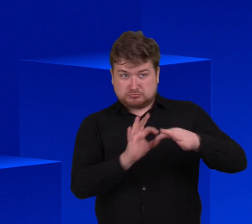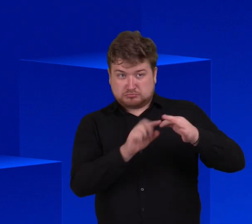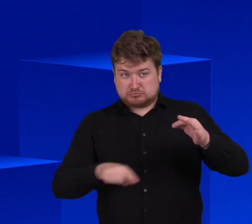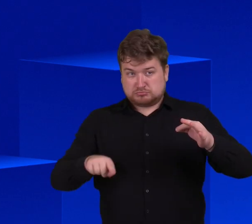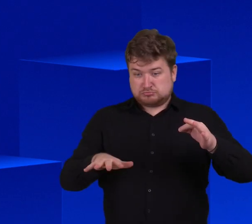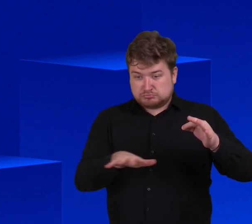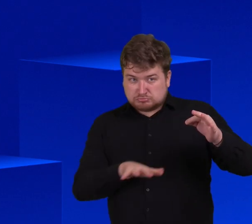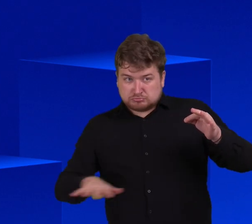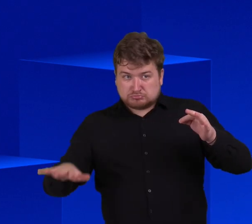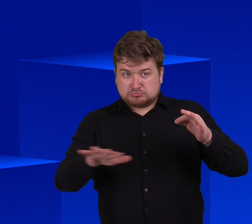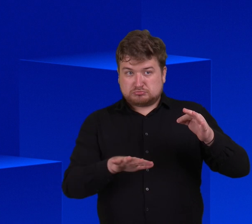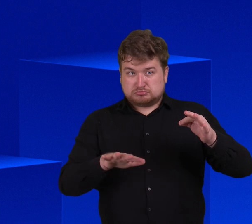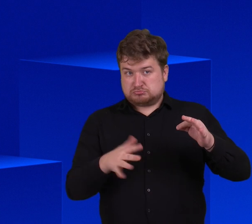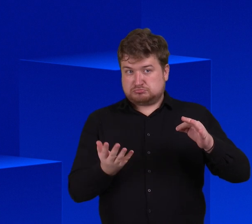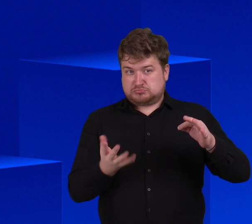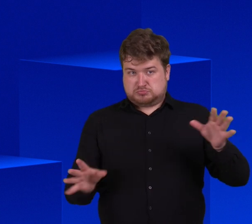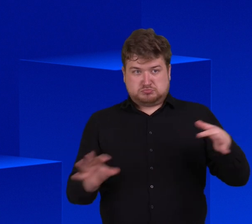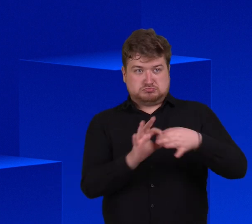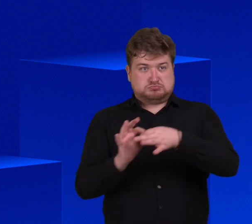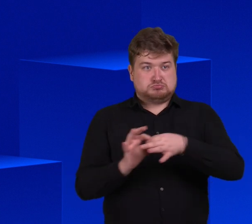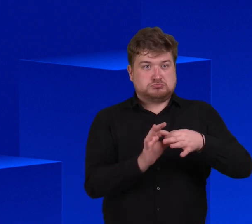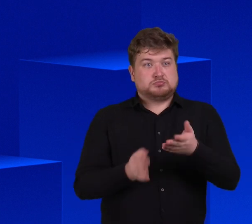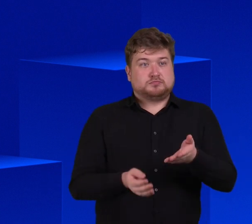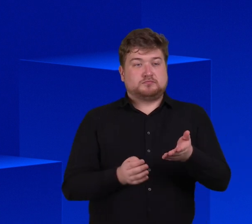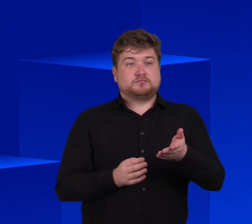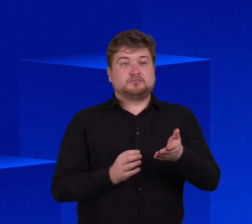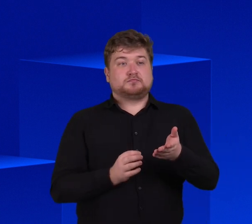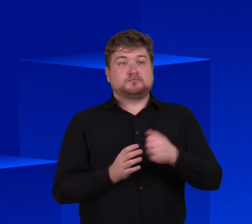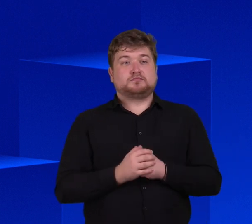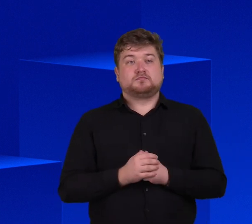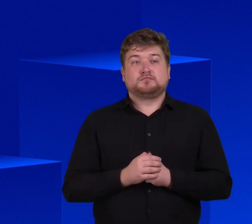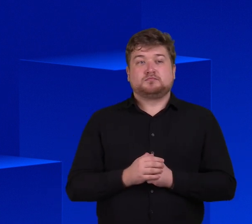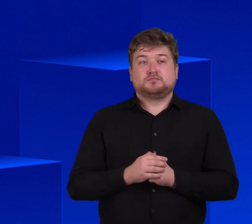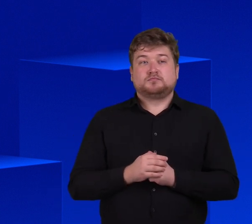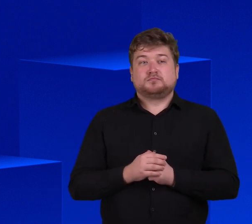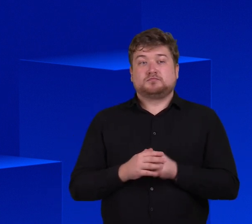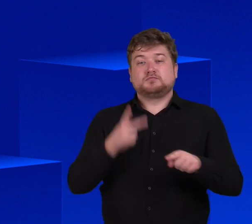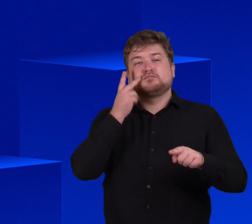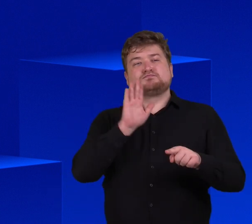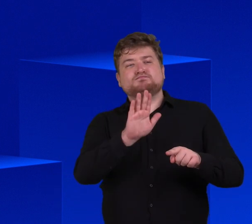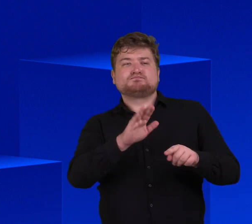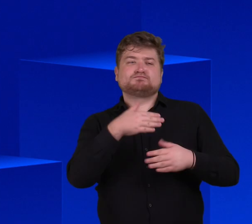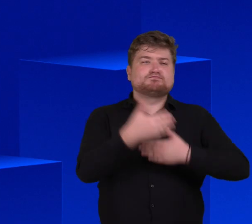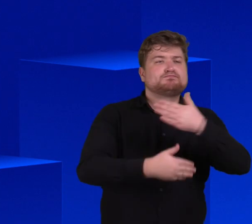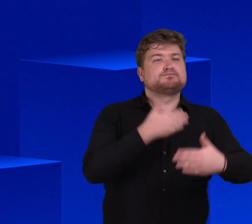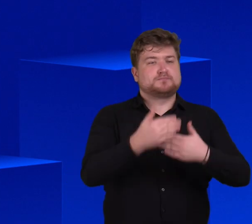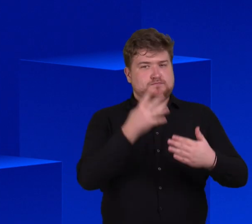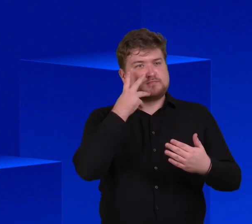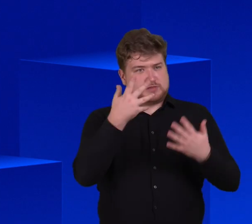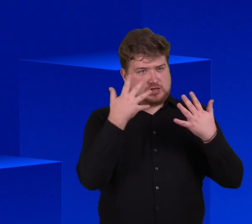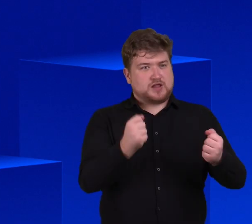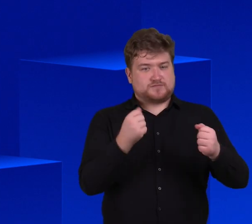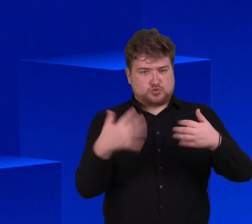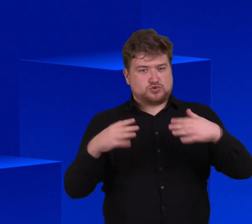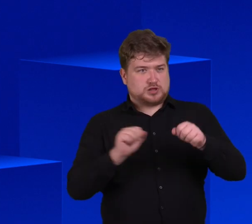many flows, there are many interrelations between the aforesaid types of territories, and